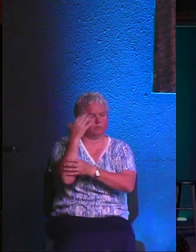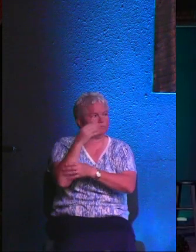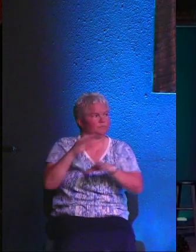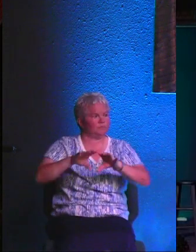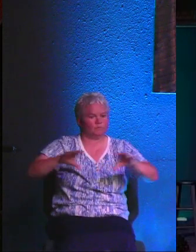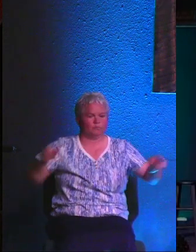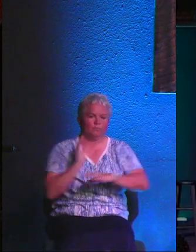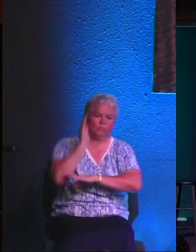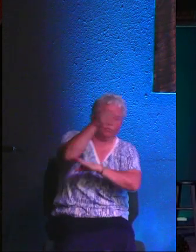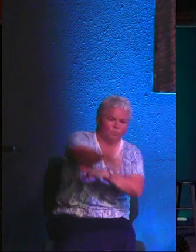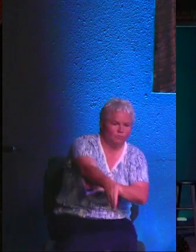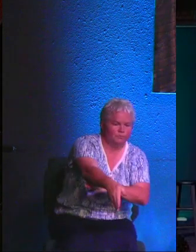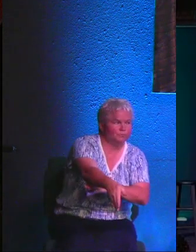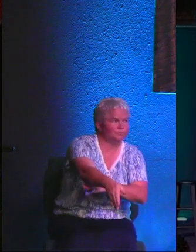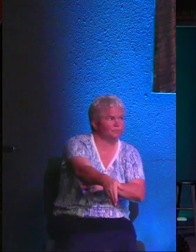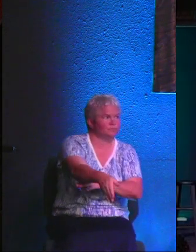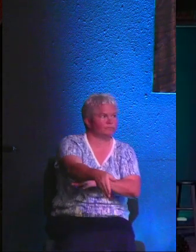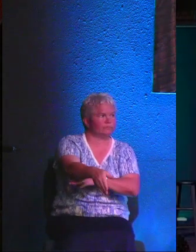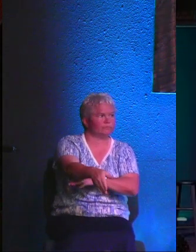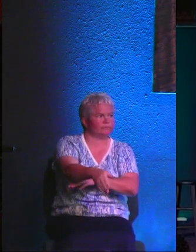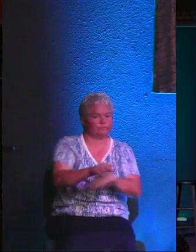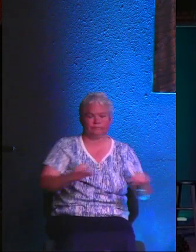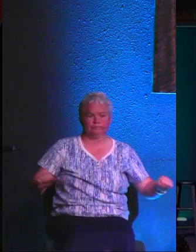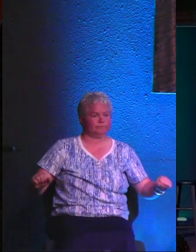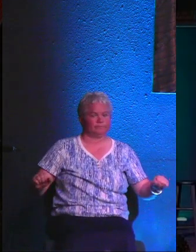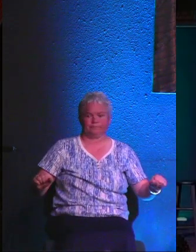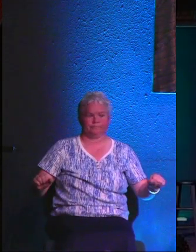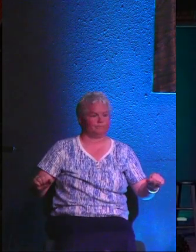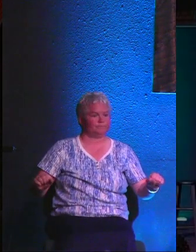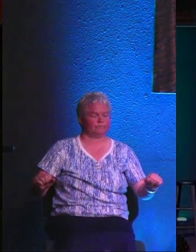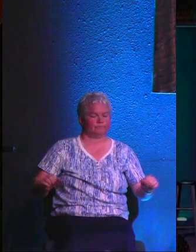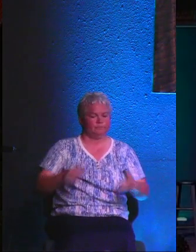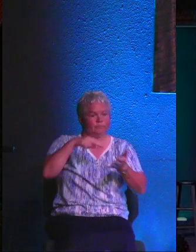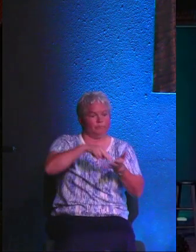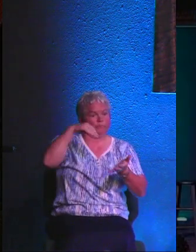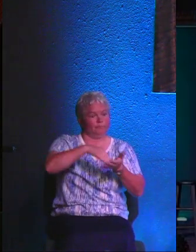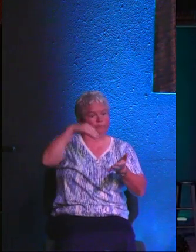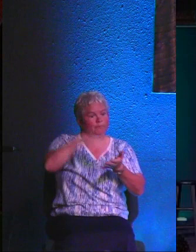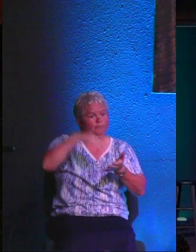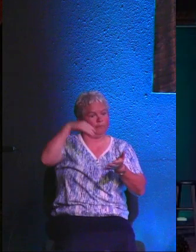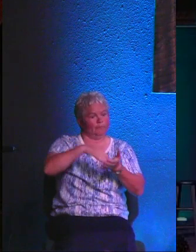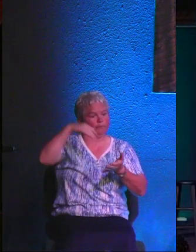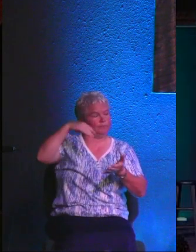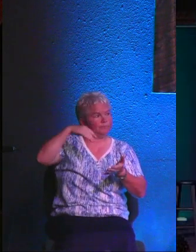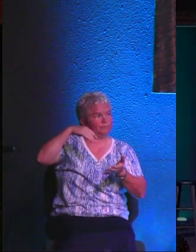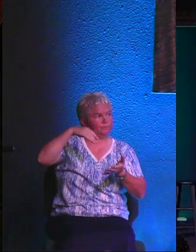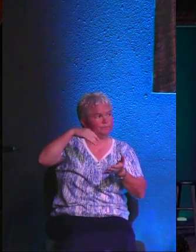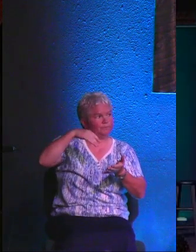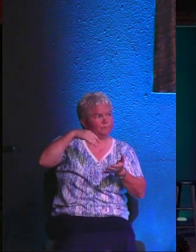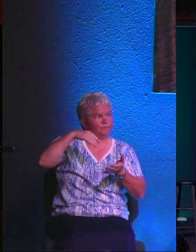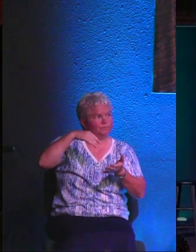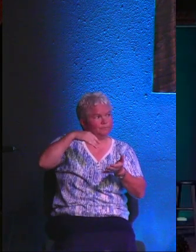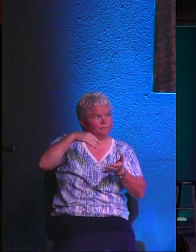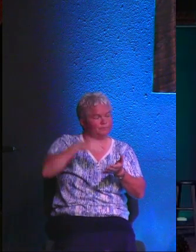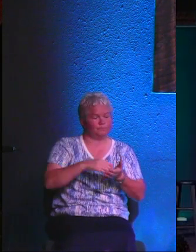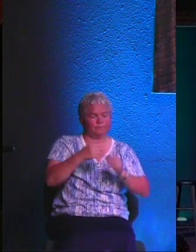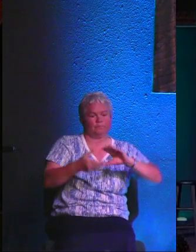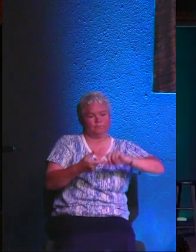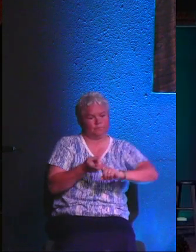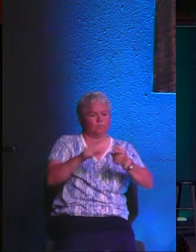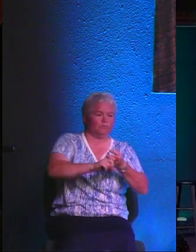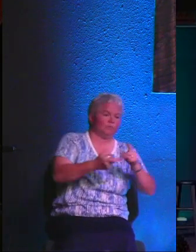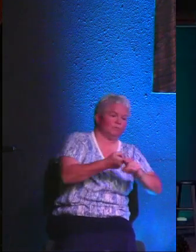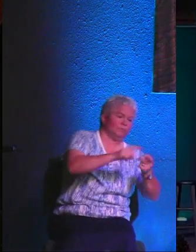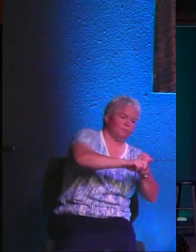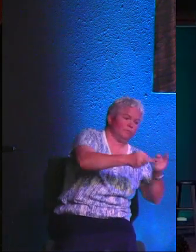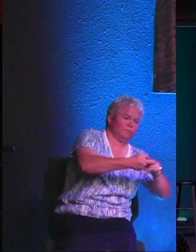interstate. We were car number 5 up to that. Some really good citizens jumped out of their trucks and had some chainsaws. You know, we were in Idaho. Had some chainsaws